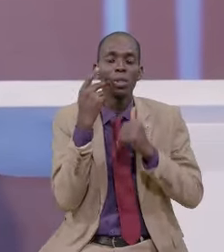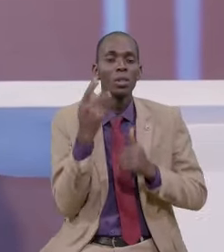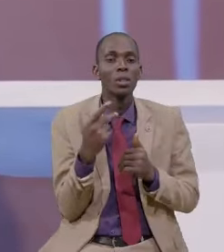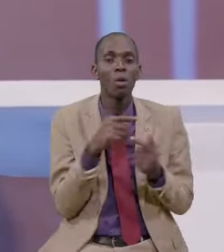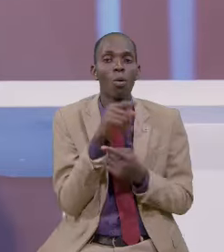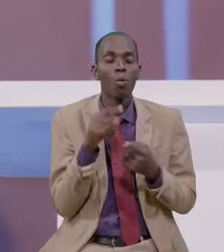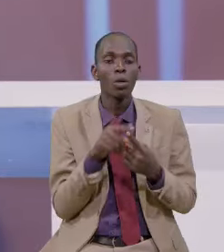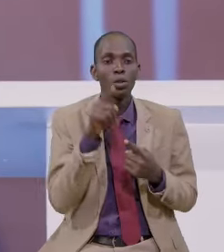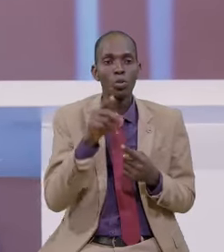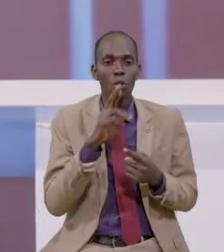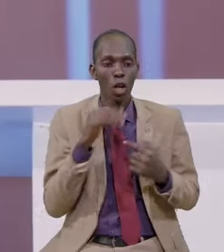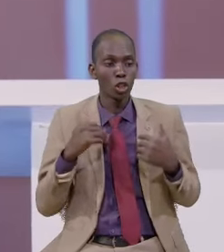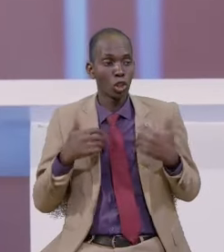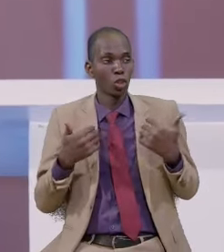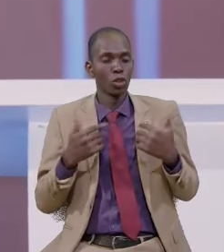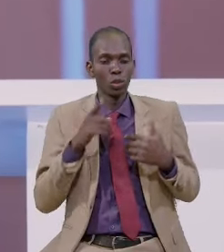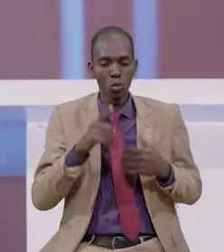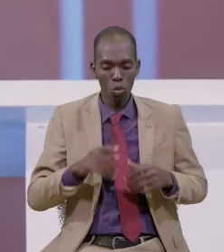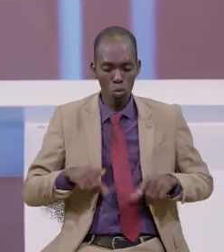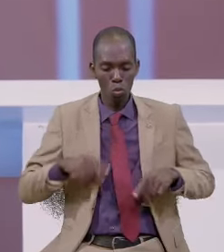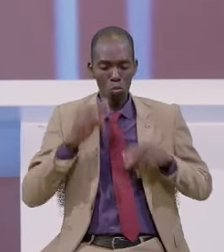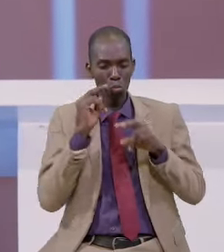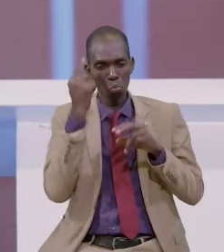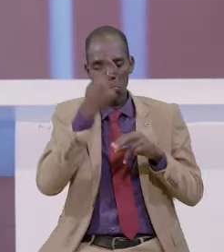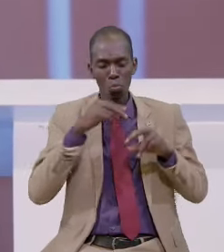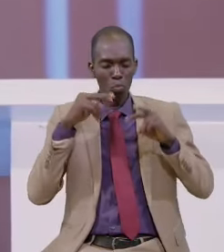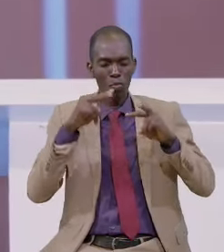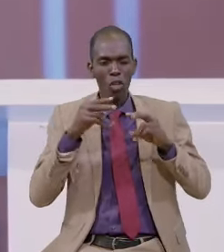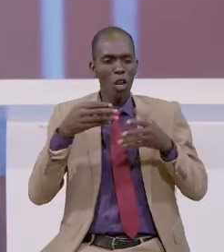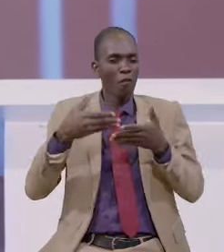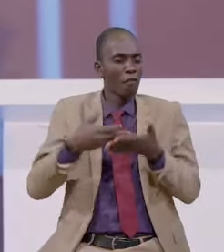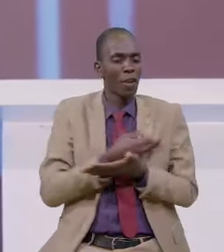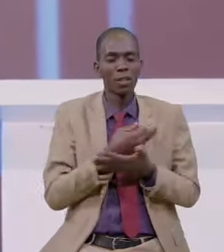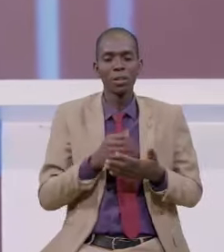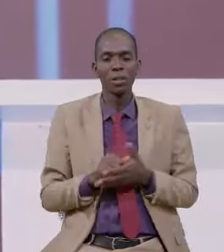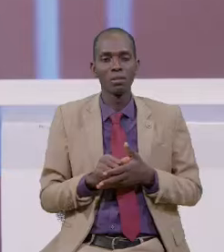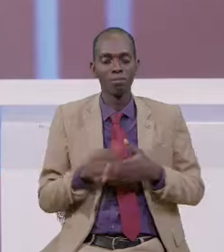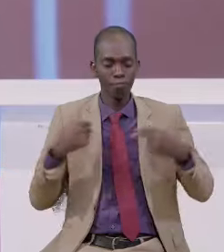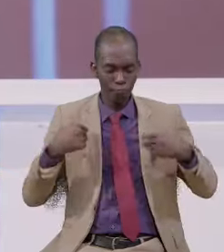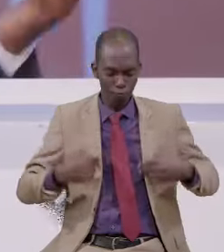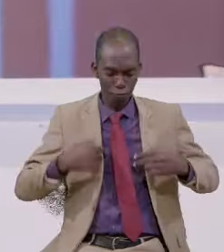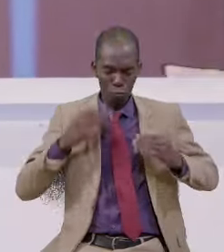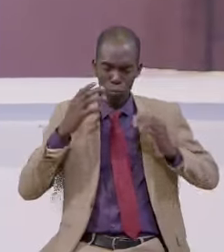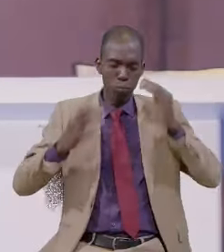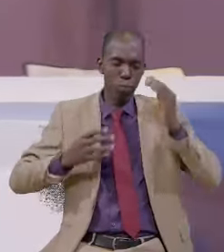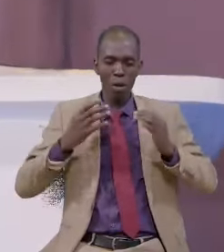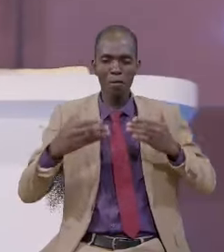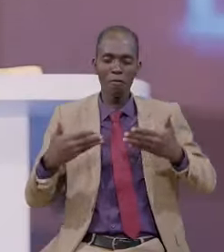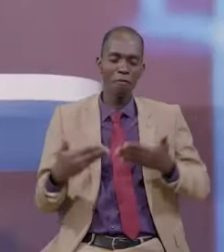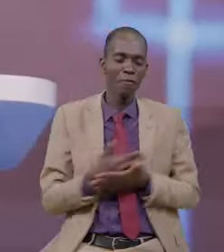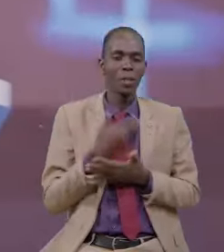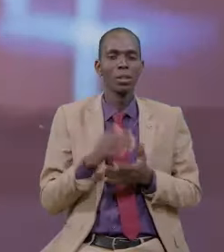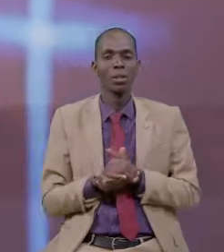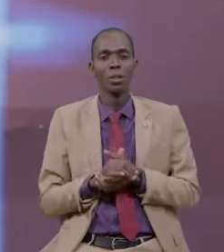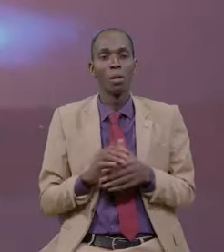flesh outlook that is fresh. Those things are not there, but as you are